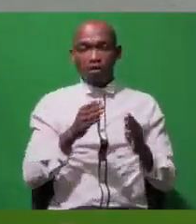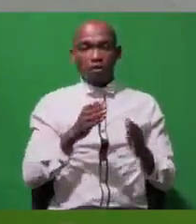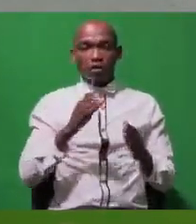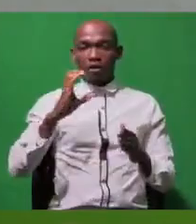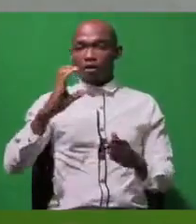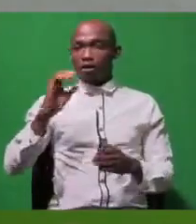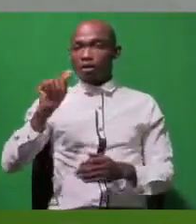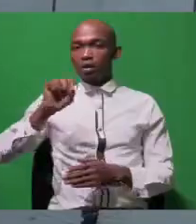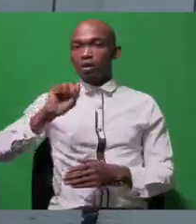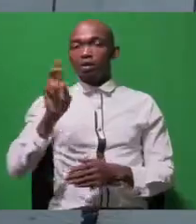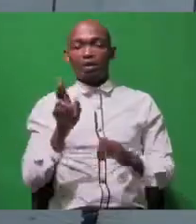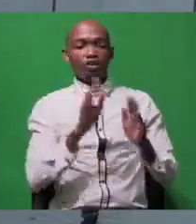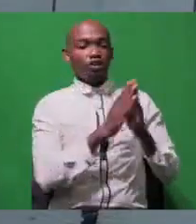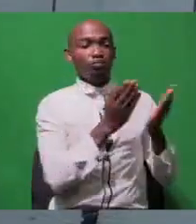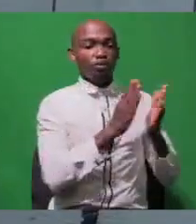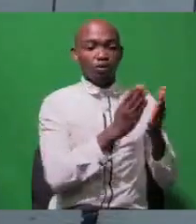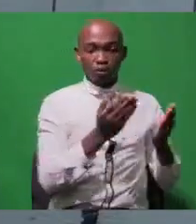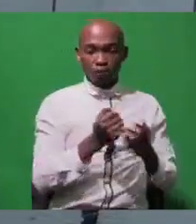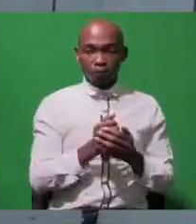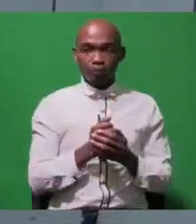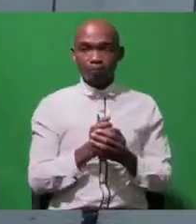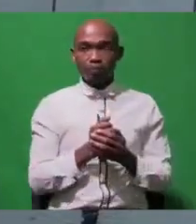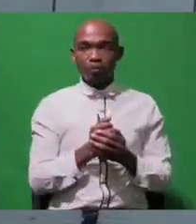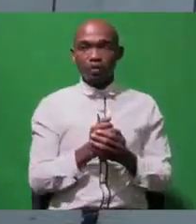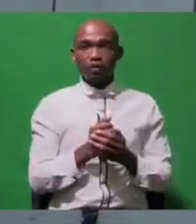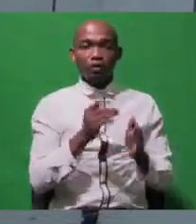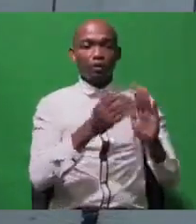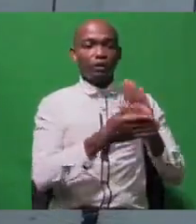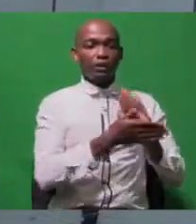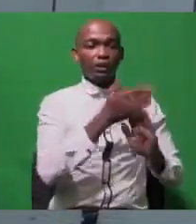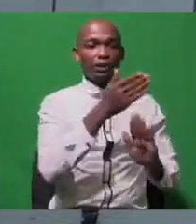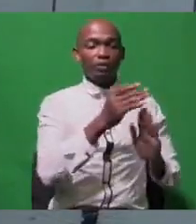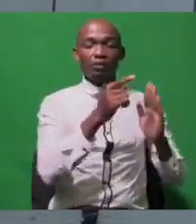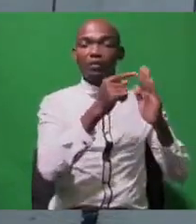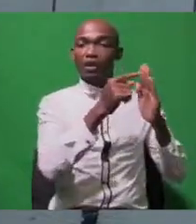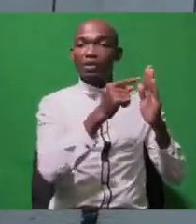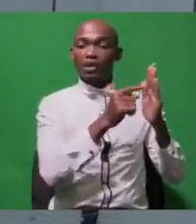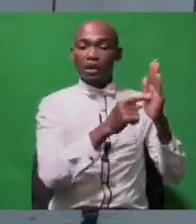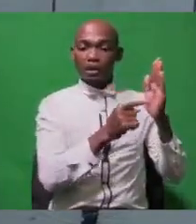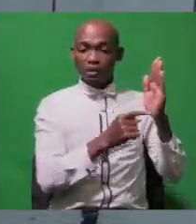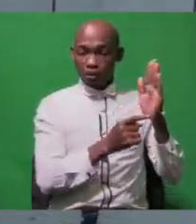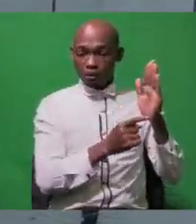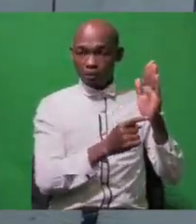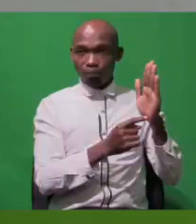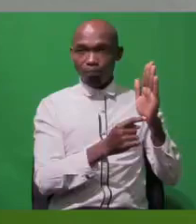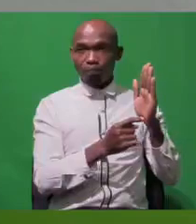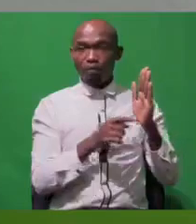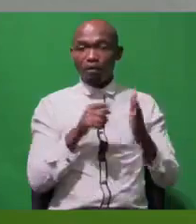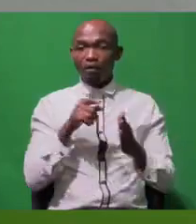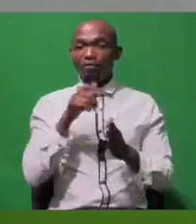you say that the column of the date. Here, particular.